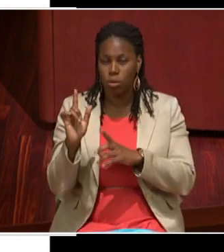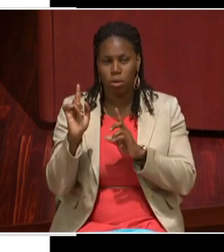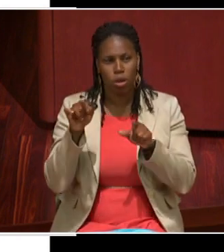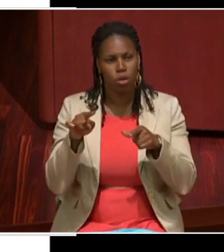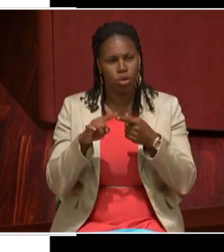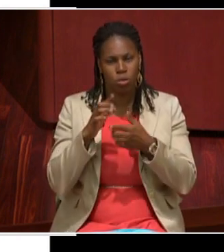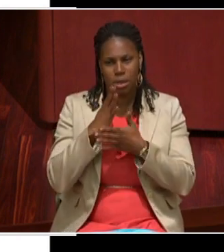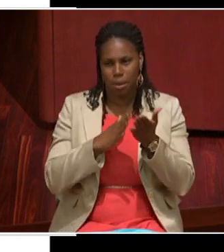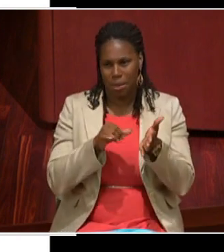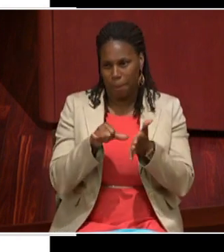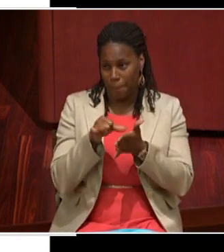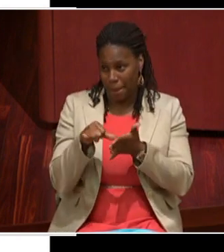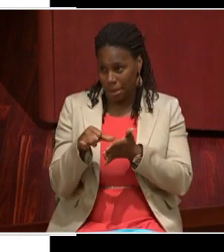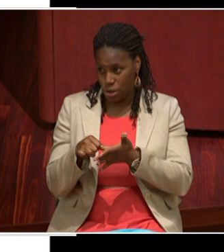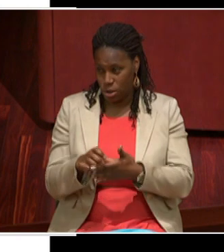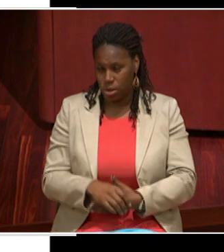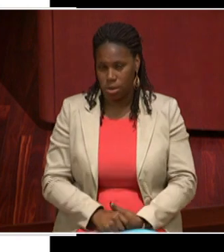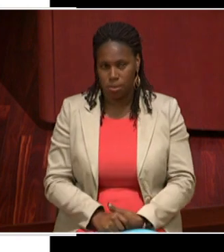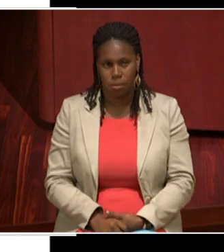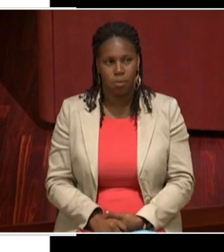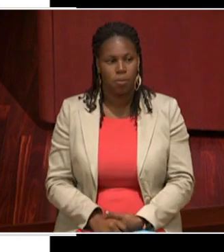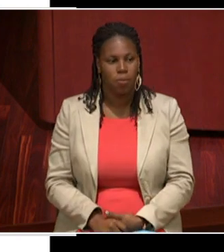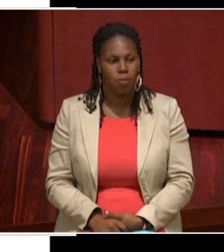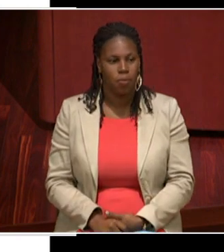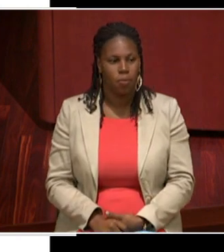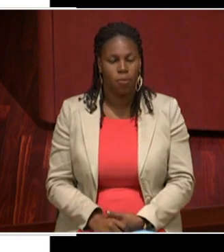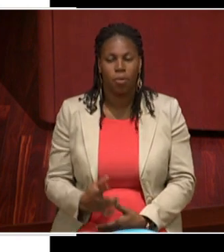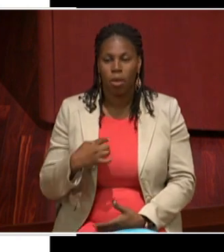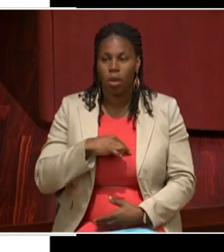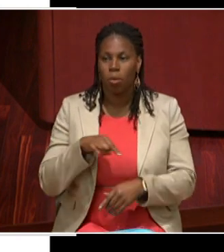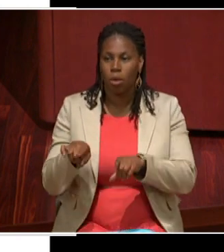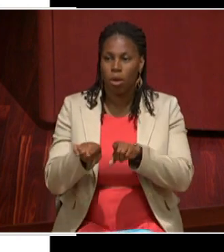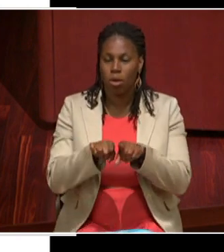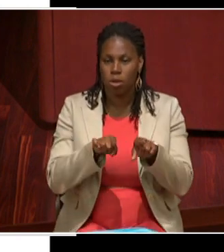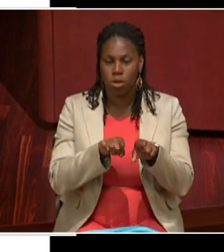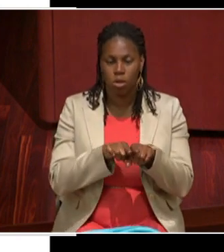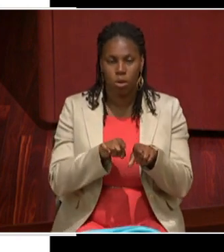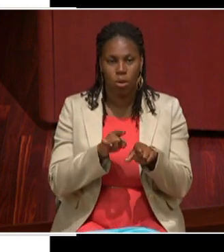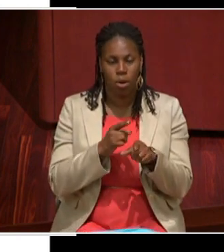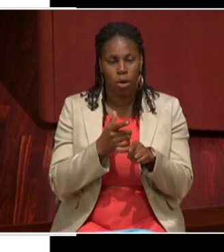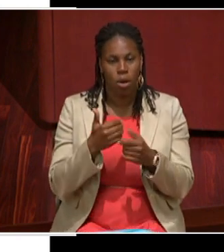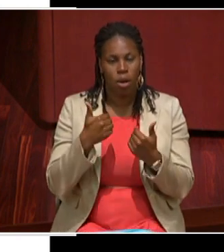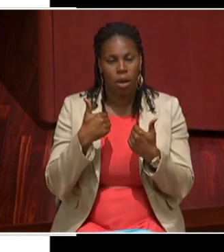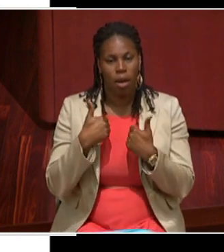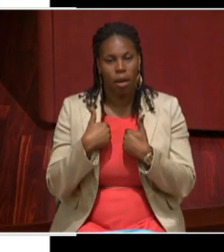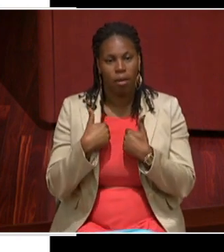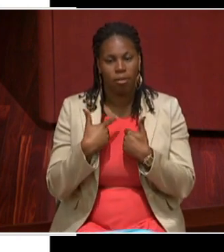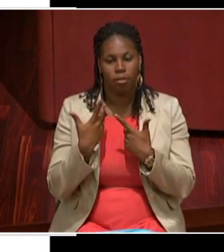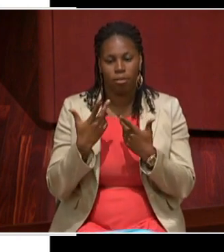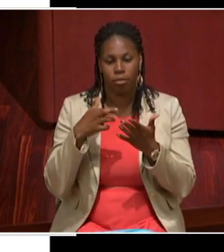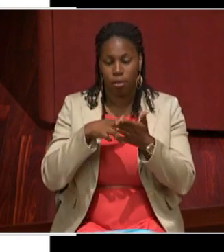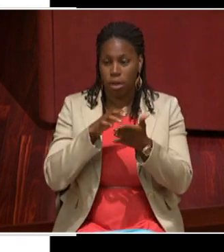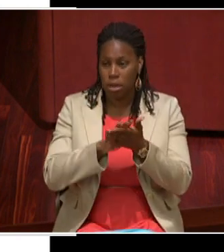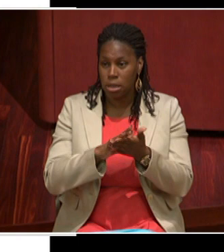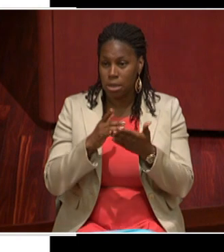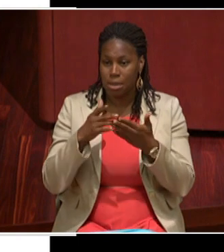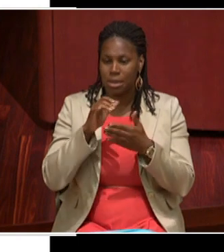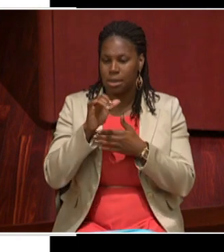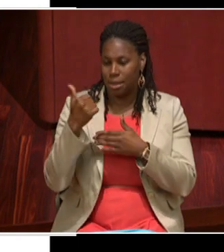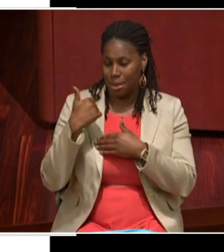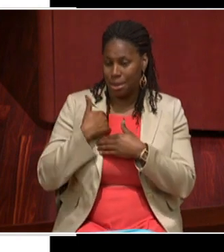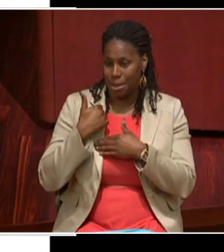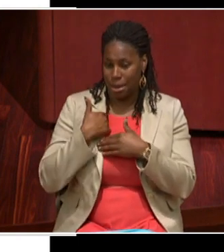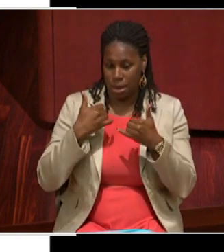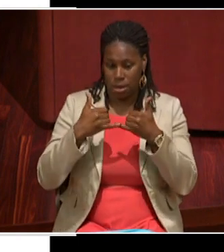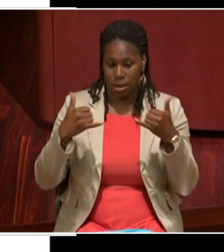of these pages. We also have border crossing records for St. Albans, which are Canadian border crossings, as well